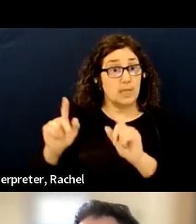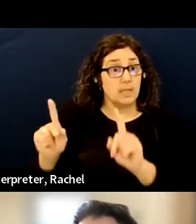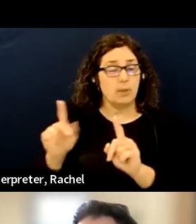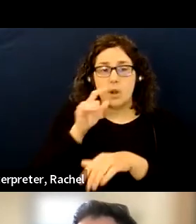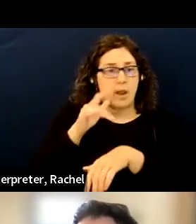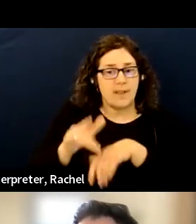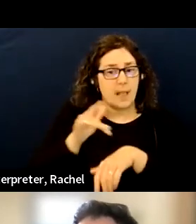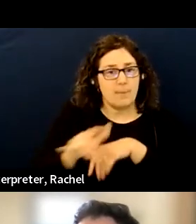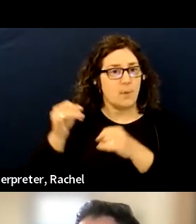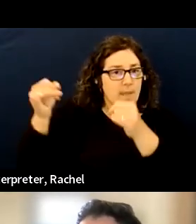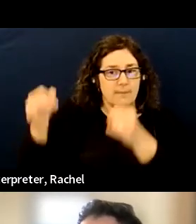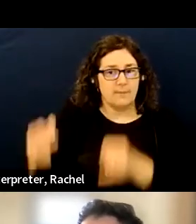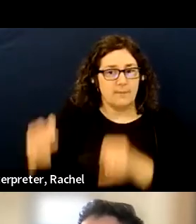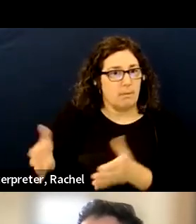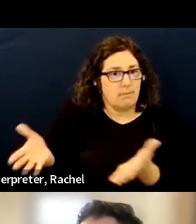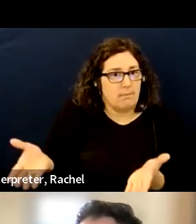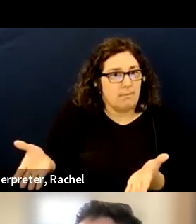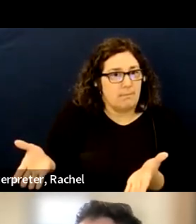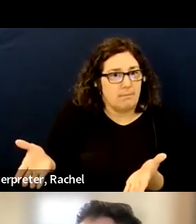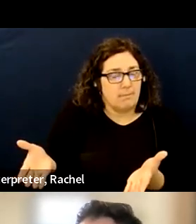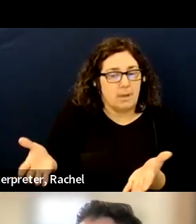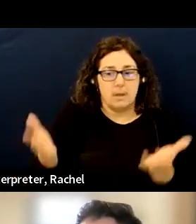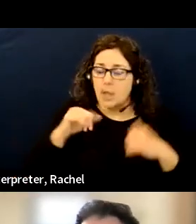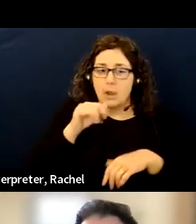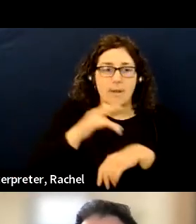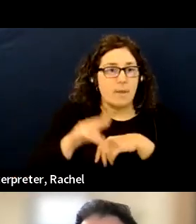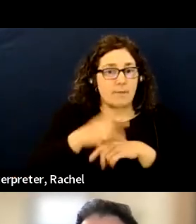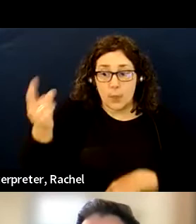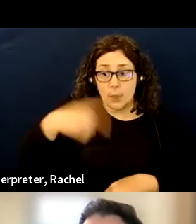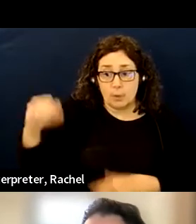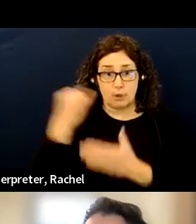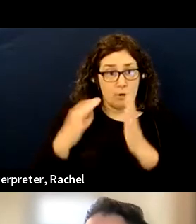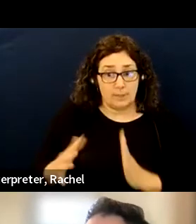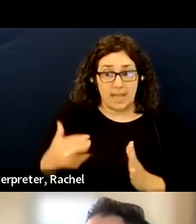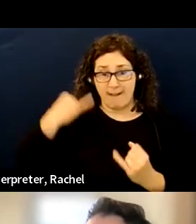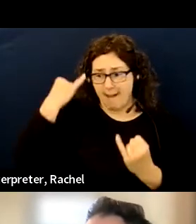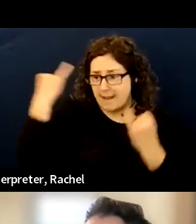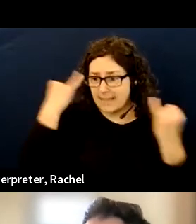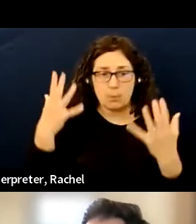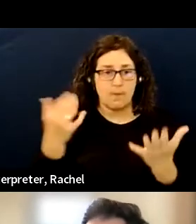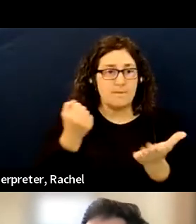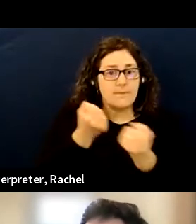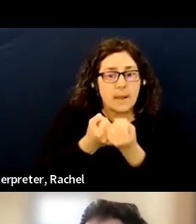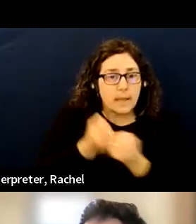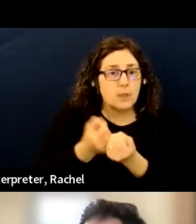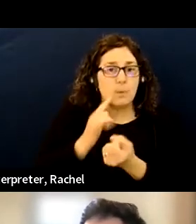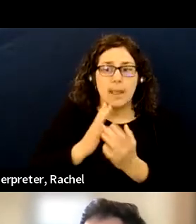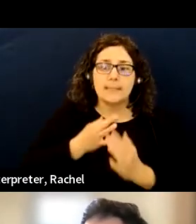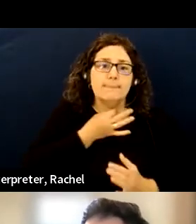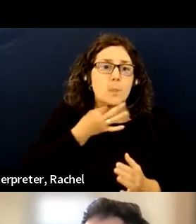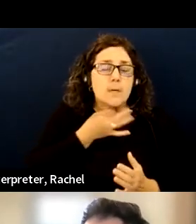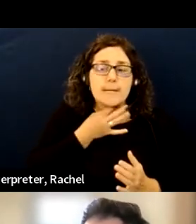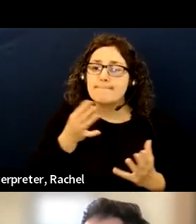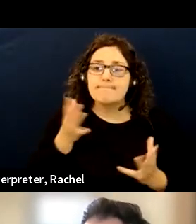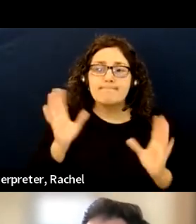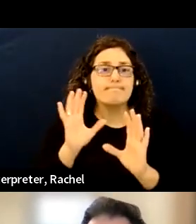available for individual artists. They're not available for artists who have ideas. They want funding to explore, push their craft,